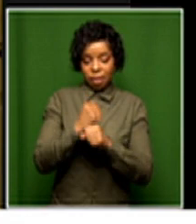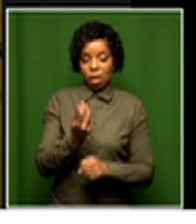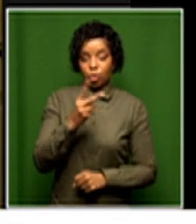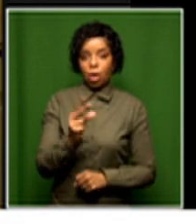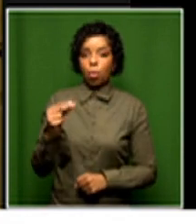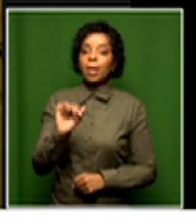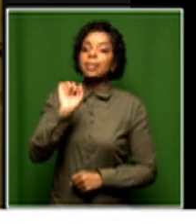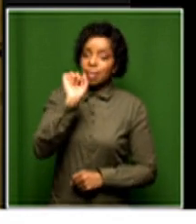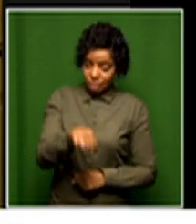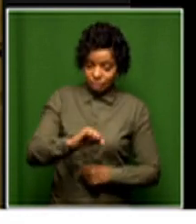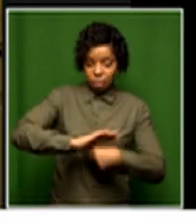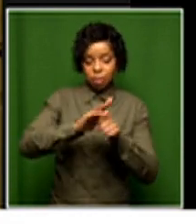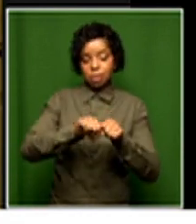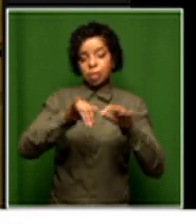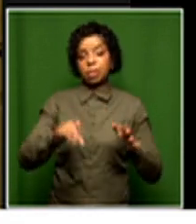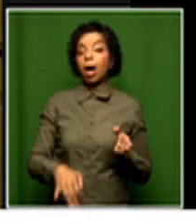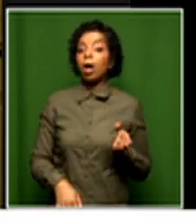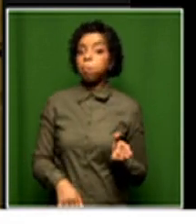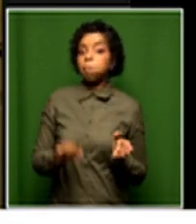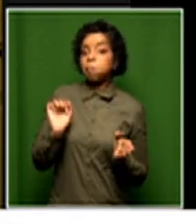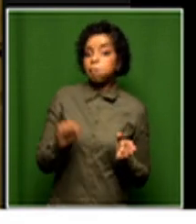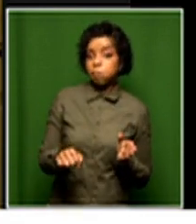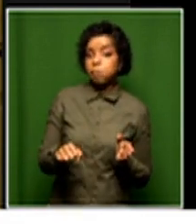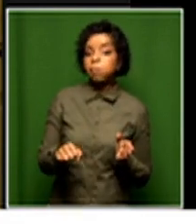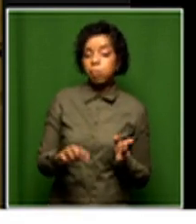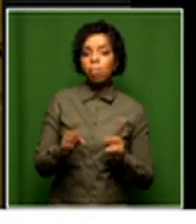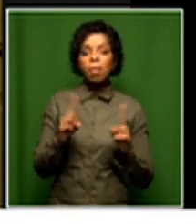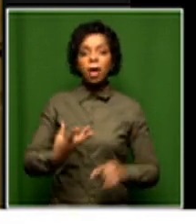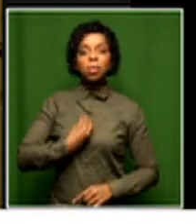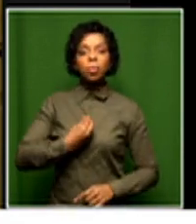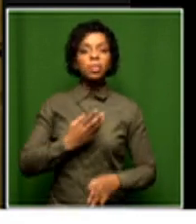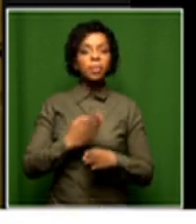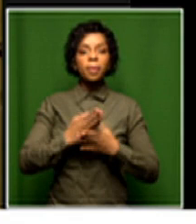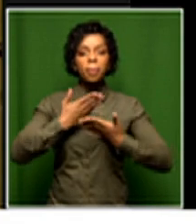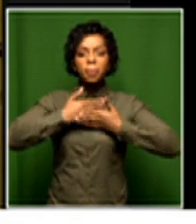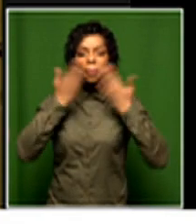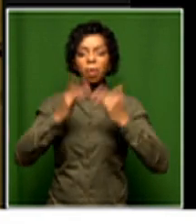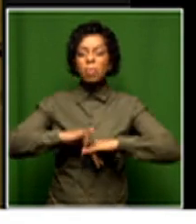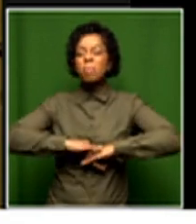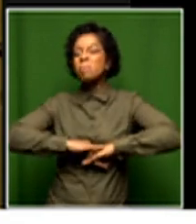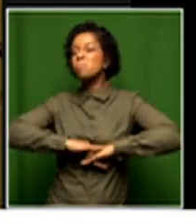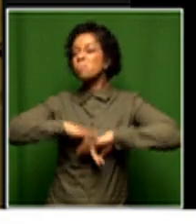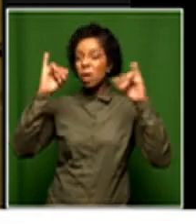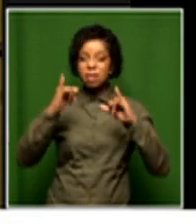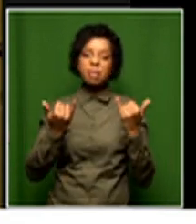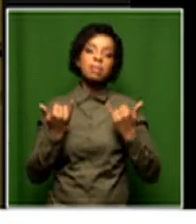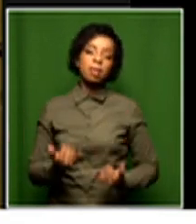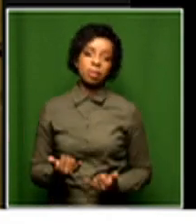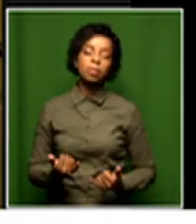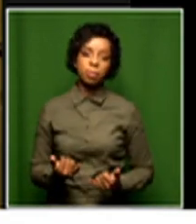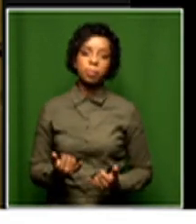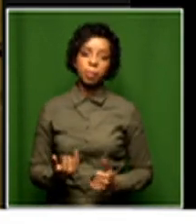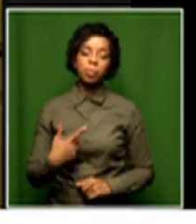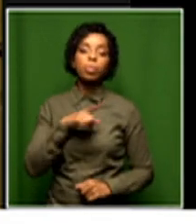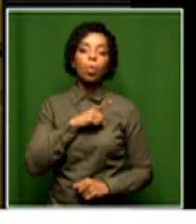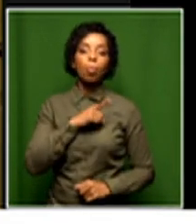by the pandemic, but youth unemployment would have decreased even further because of the type